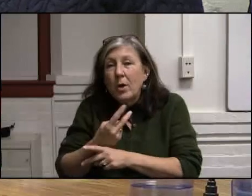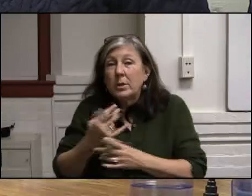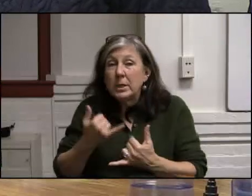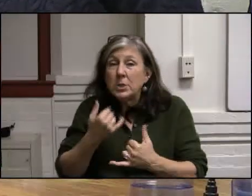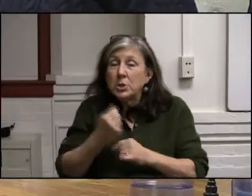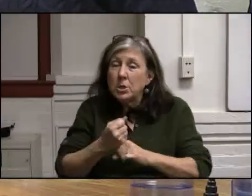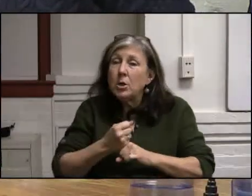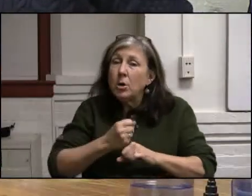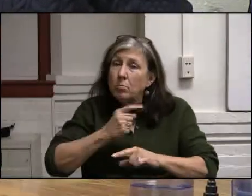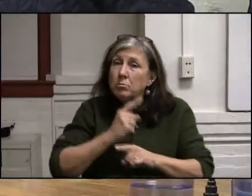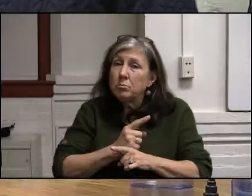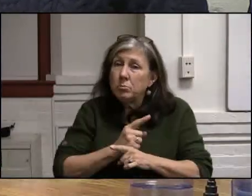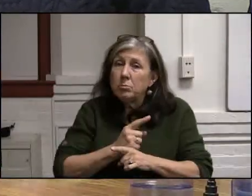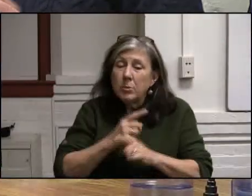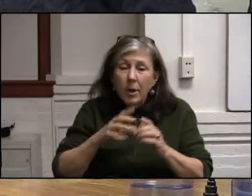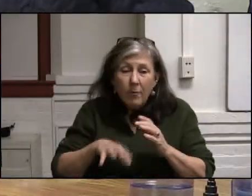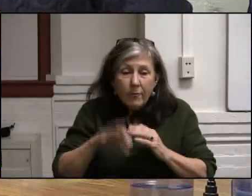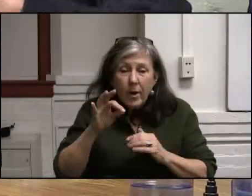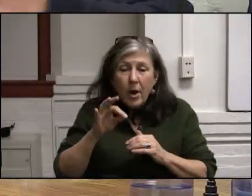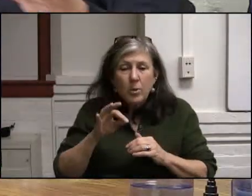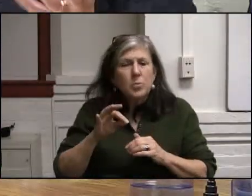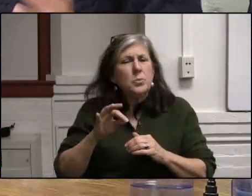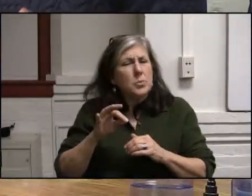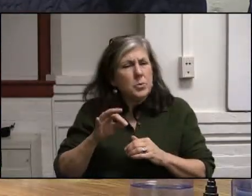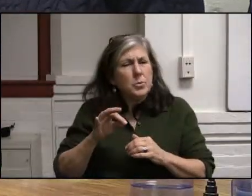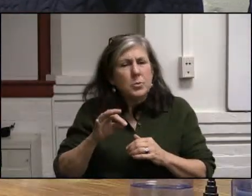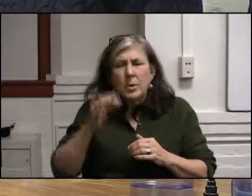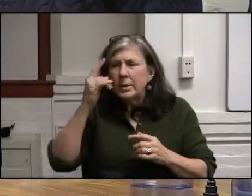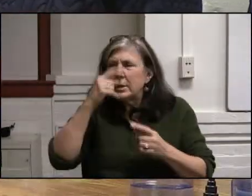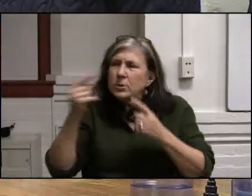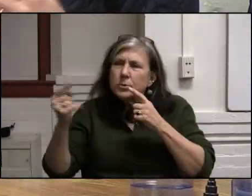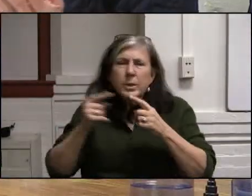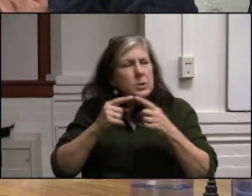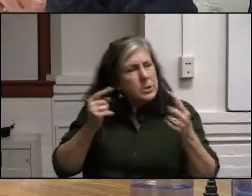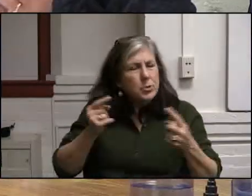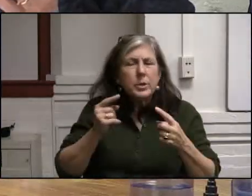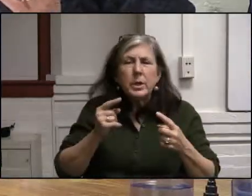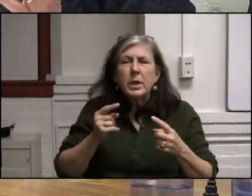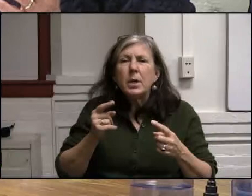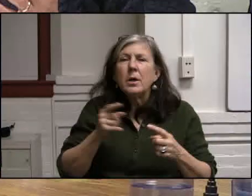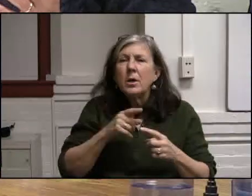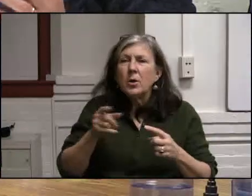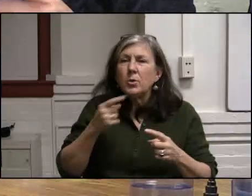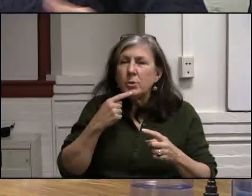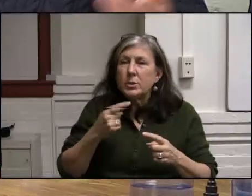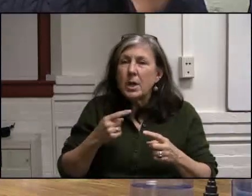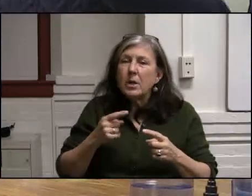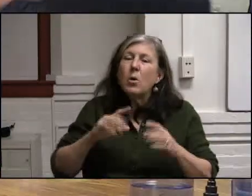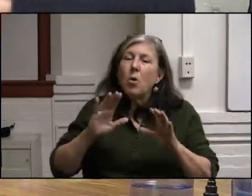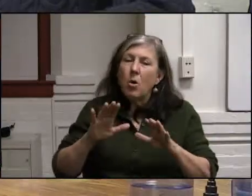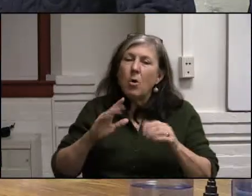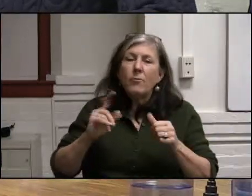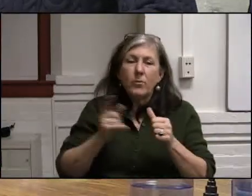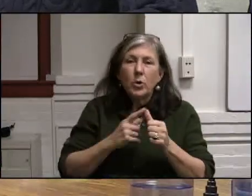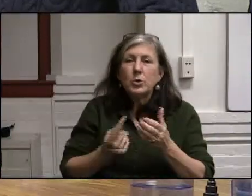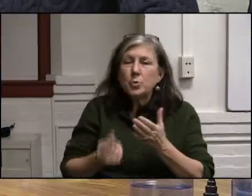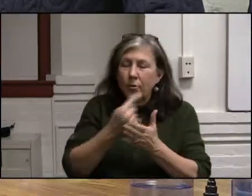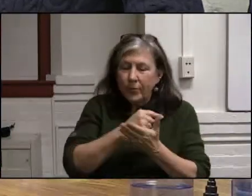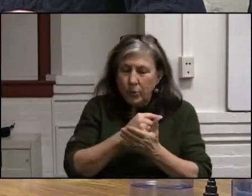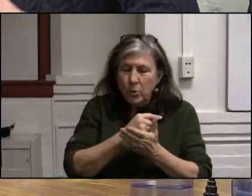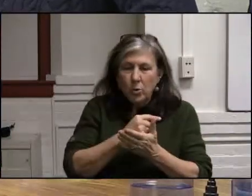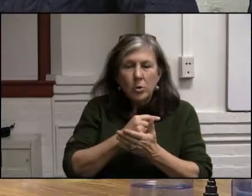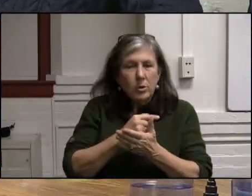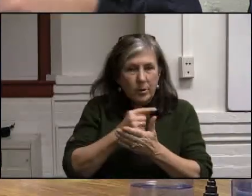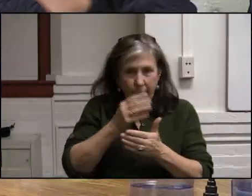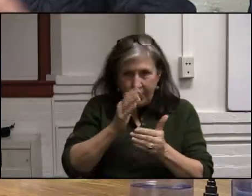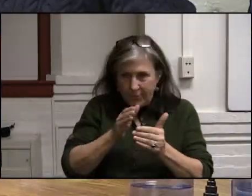appropriately, as you encountered some things where there was some difference of opinion, you said, yeah, let's get through the first review, and then we're going to come back and learn